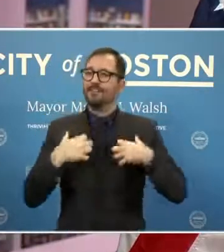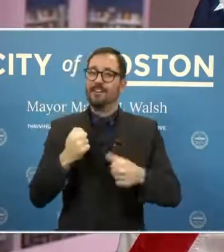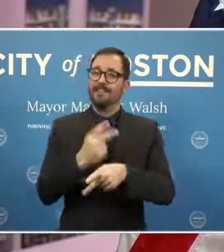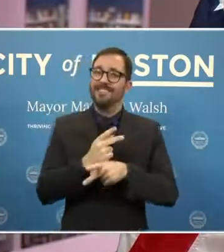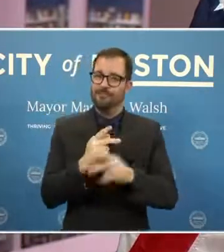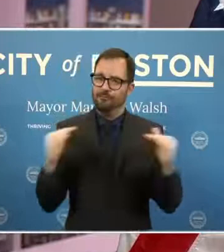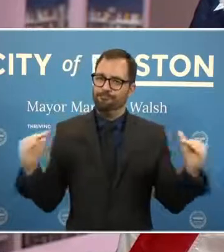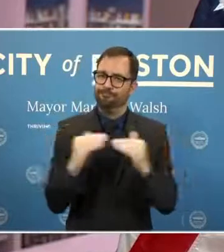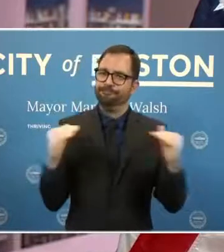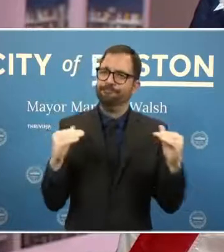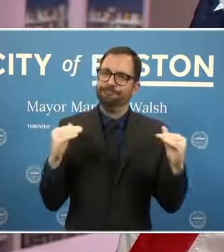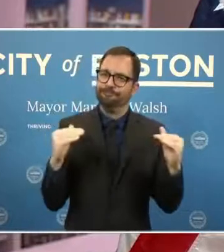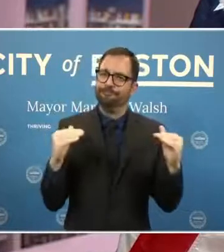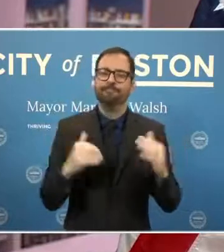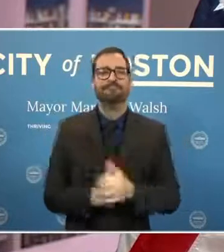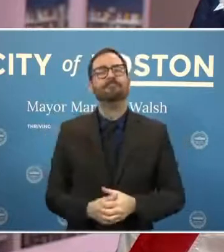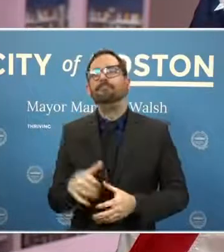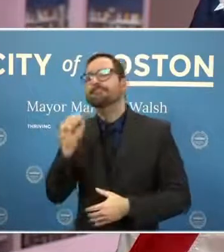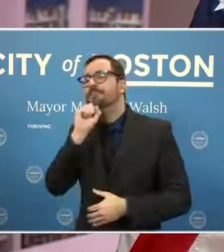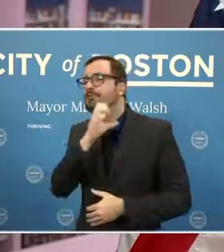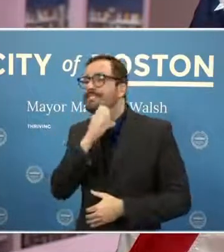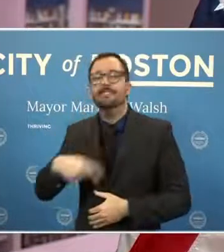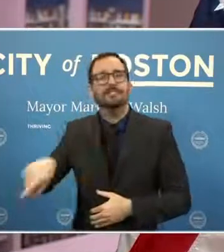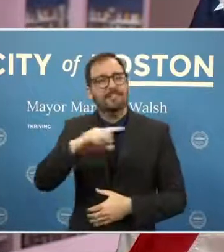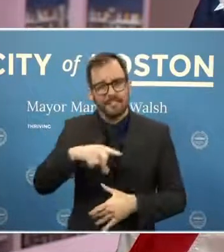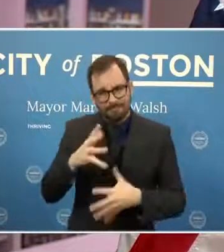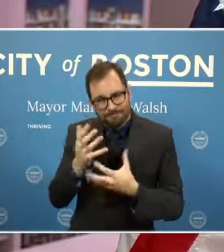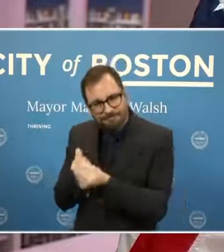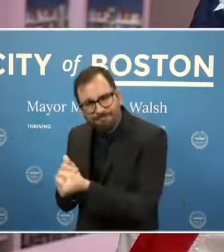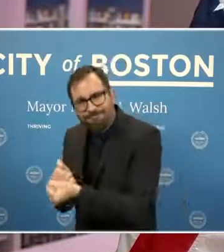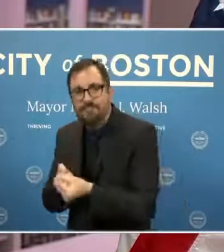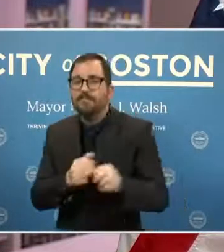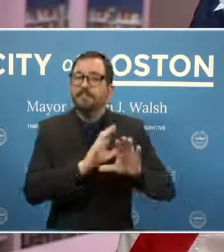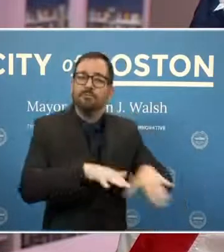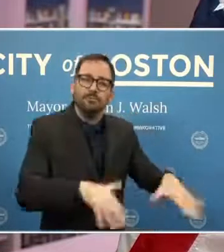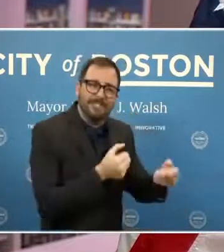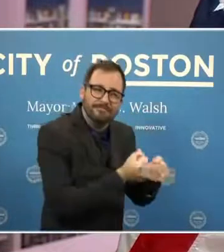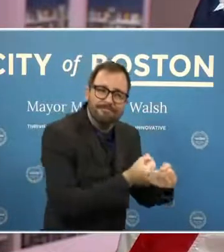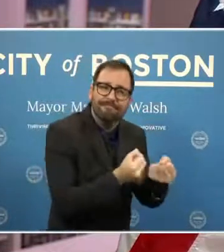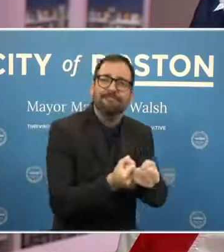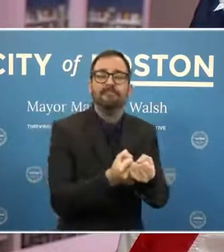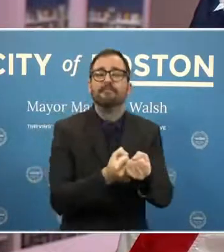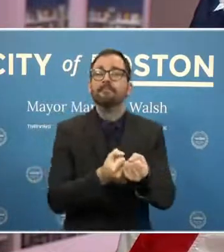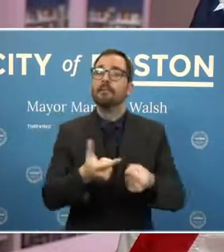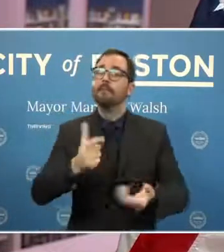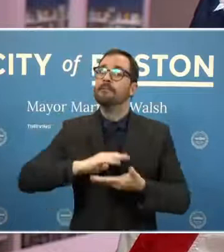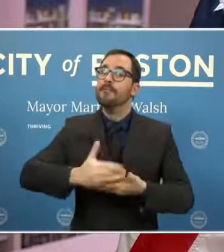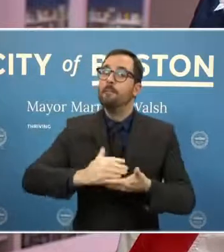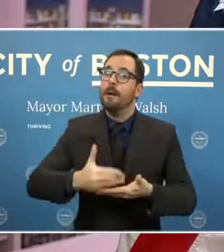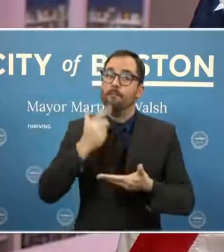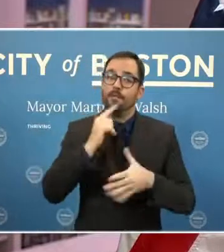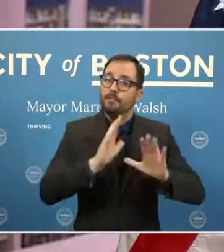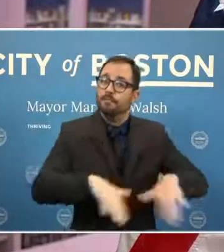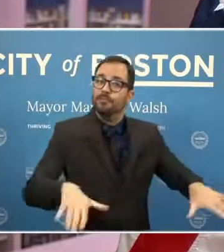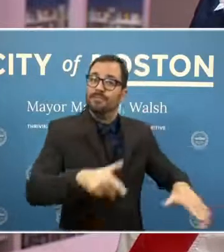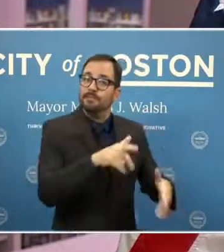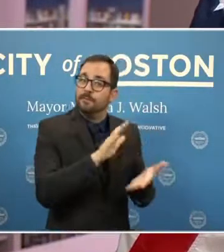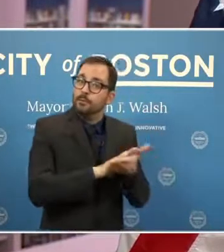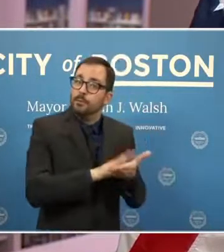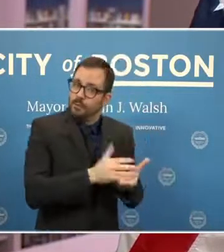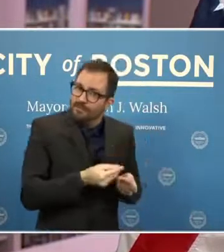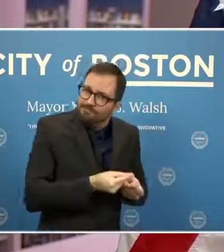We got permanent rental vouchers to over 1,000 families with children at risk of homelessness. And we created the Boston Resiliency